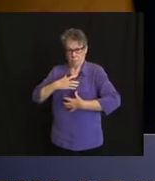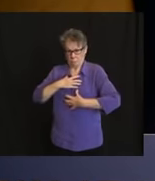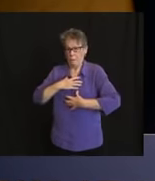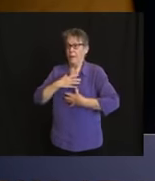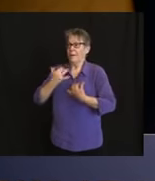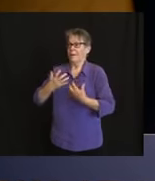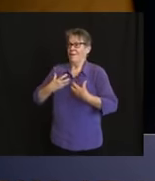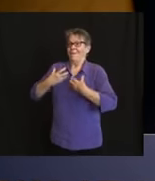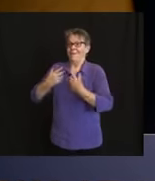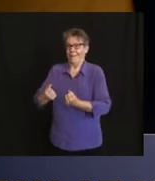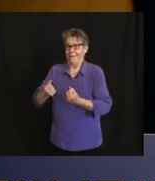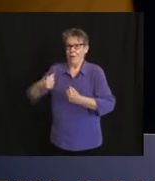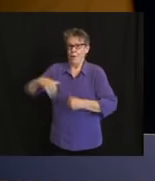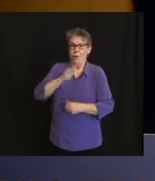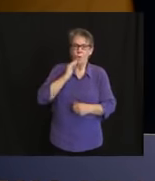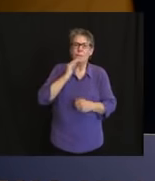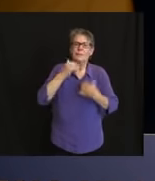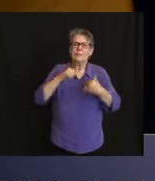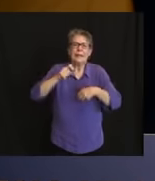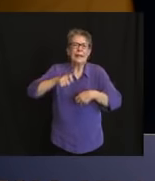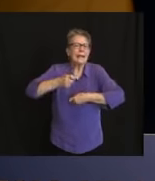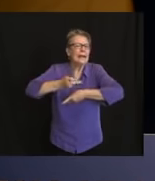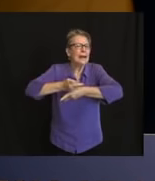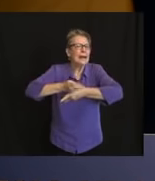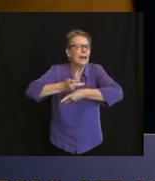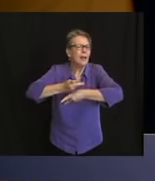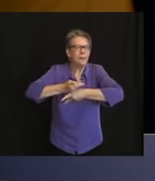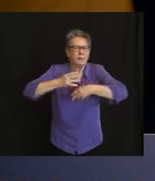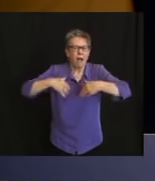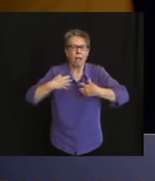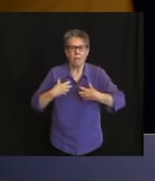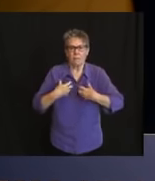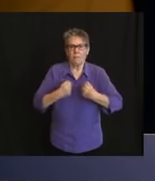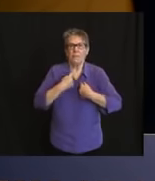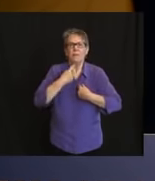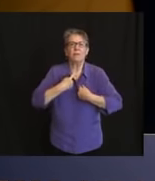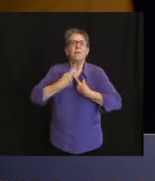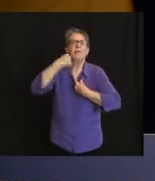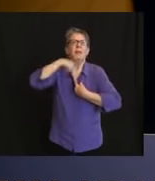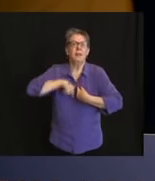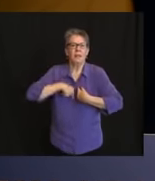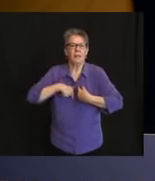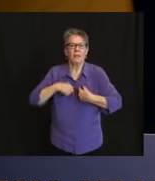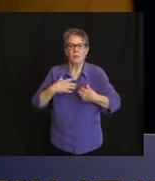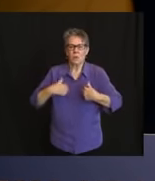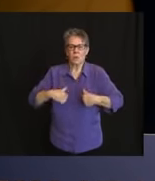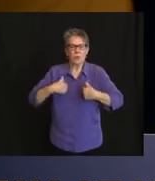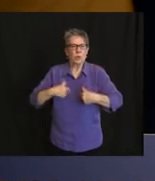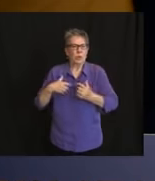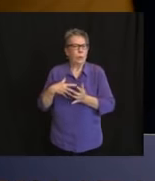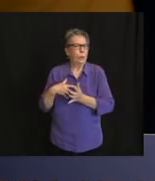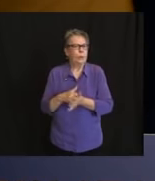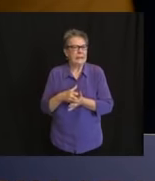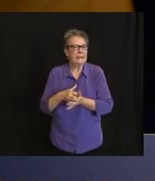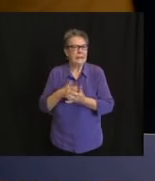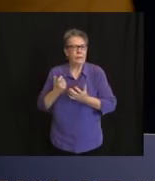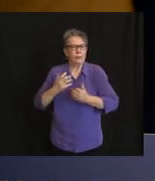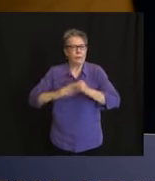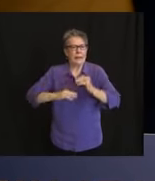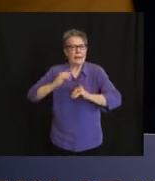be more than was originally expected. So we have checked with the